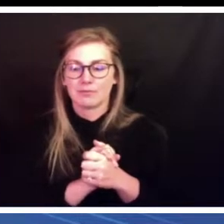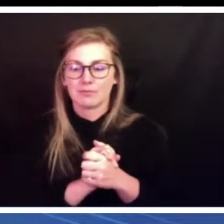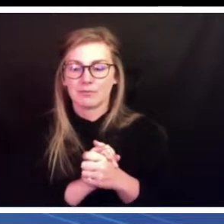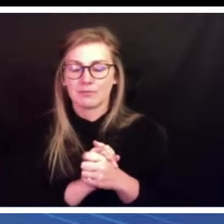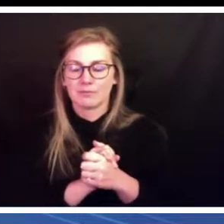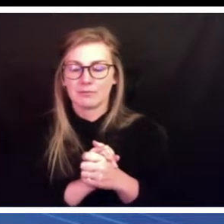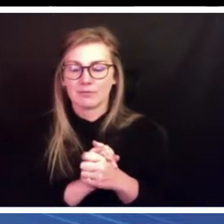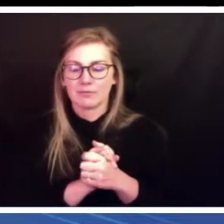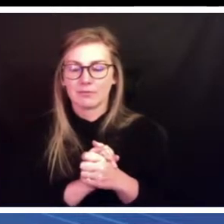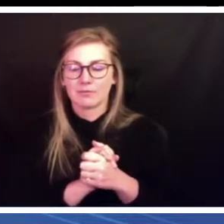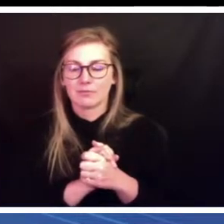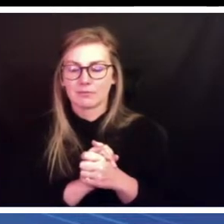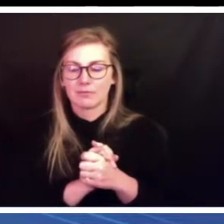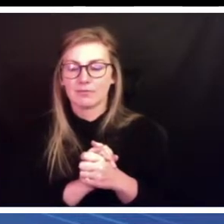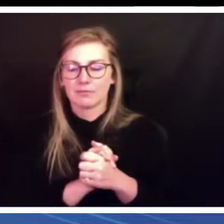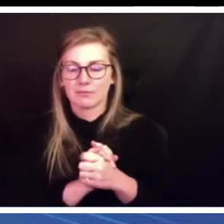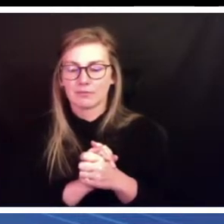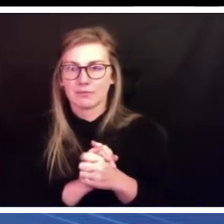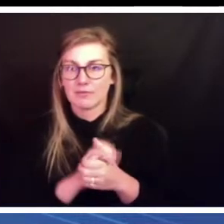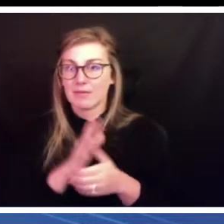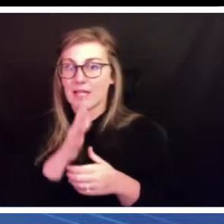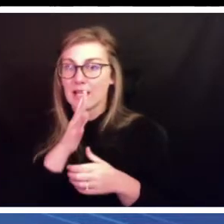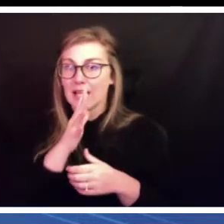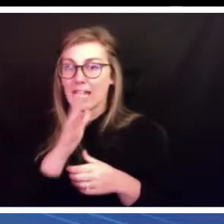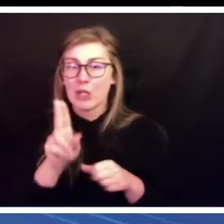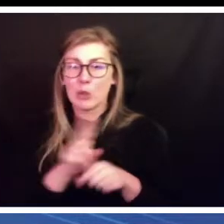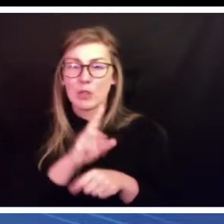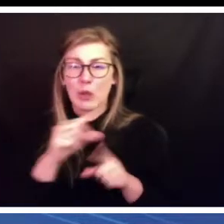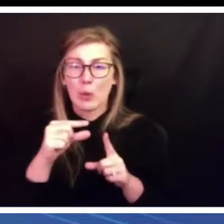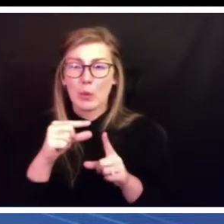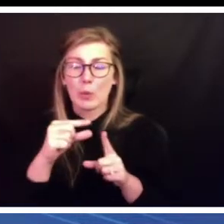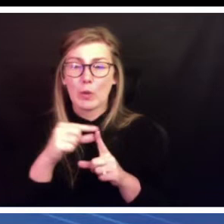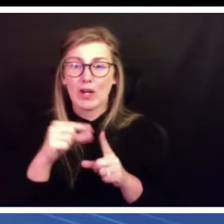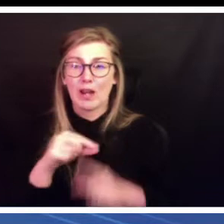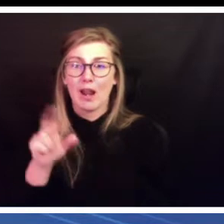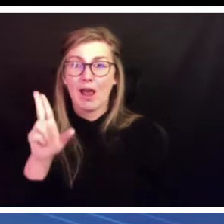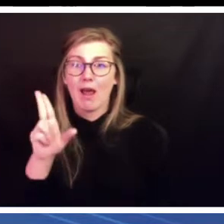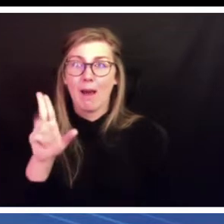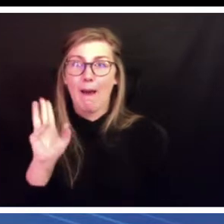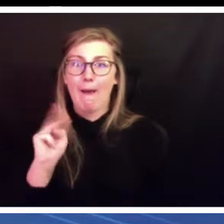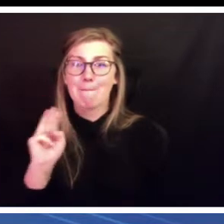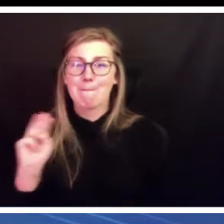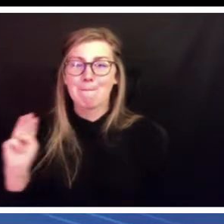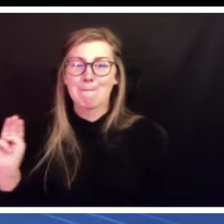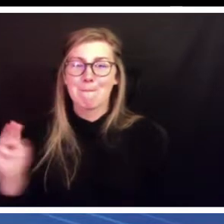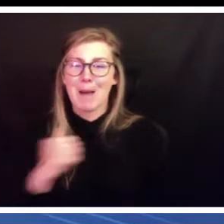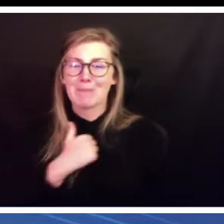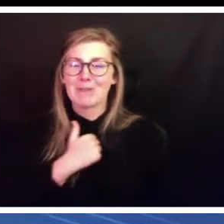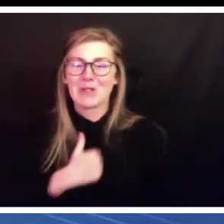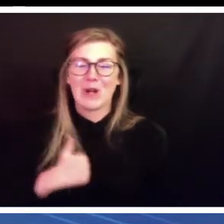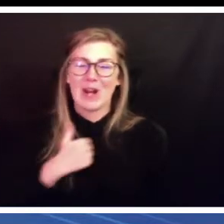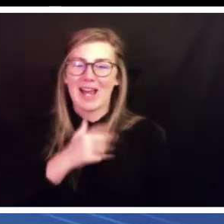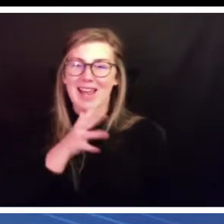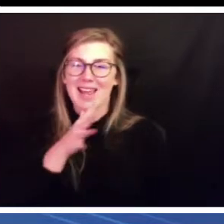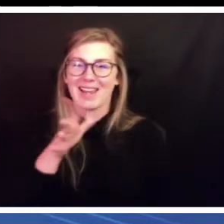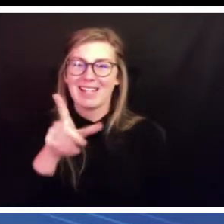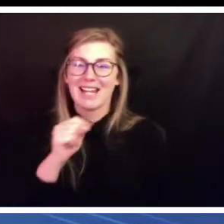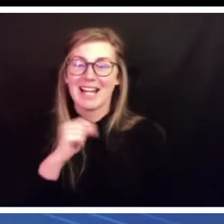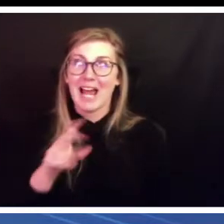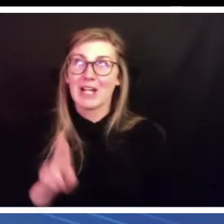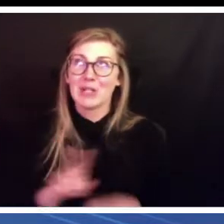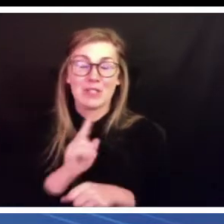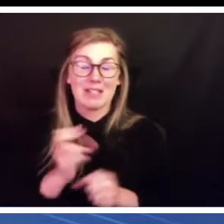Um, and I hate using the word, um, so forgive me. I think at the same time, I can't bear it when people use the word, um, and I just used it probably a hundred times.